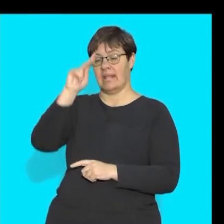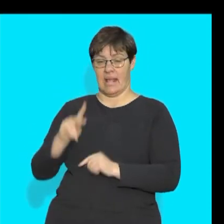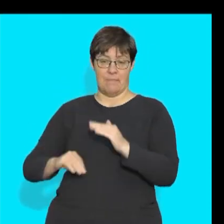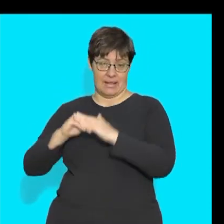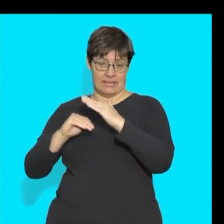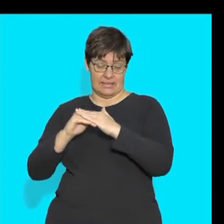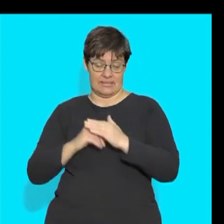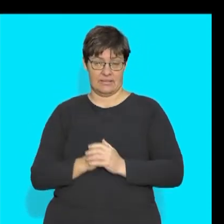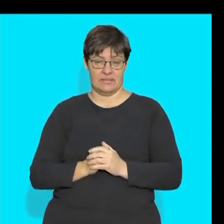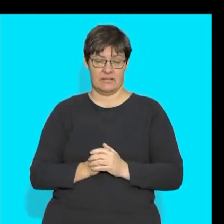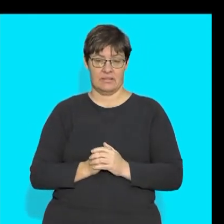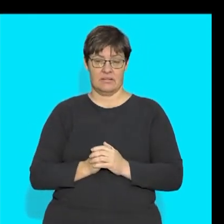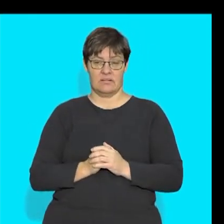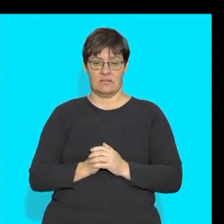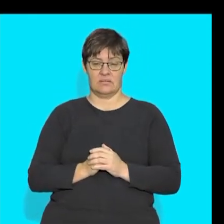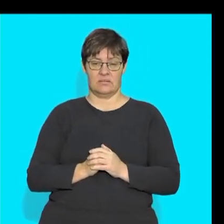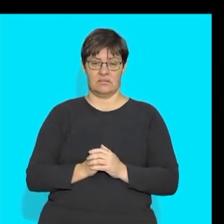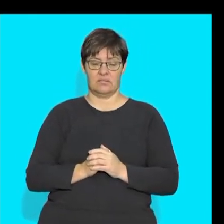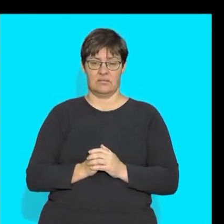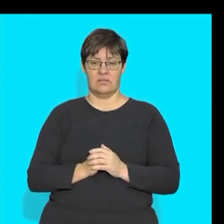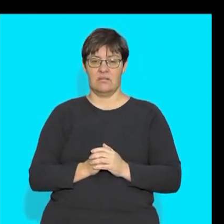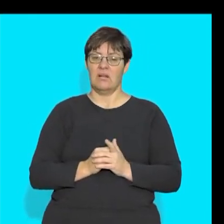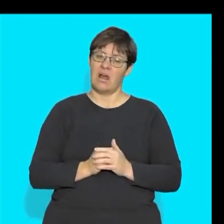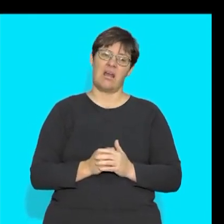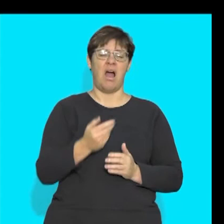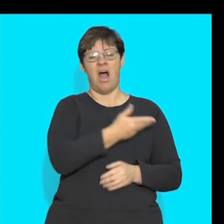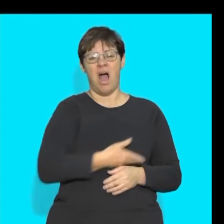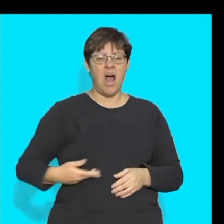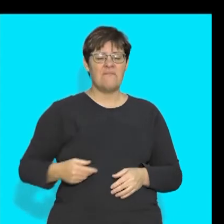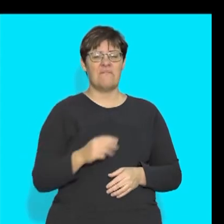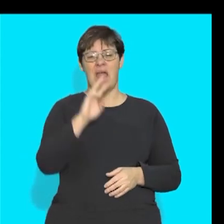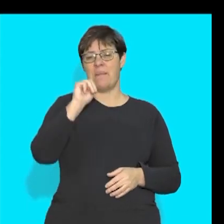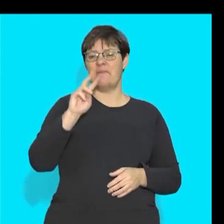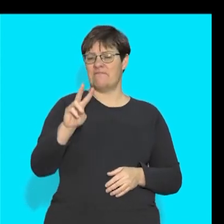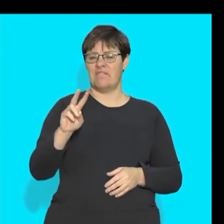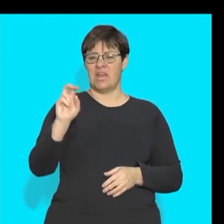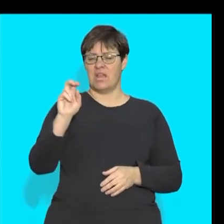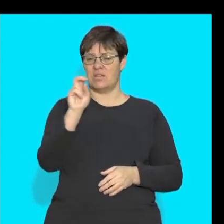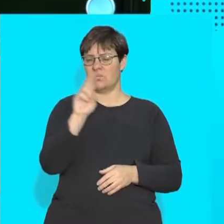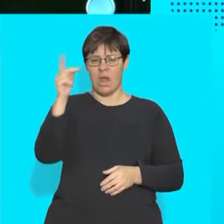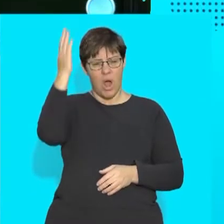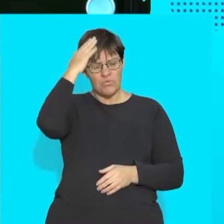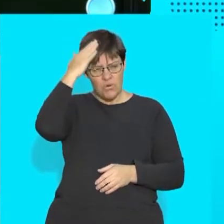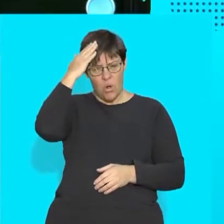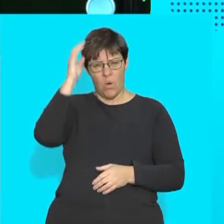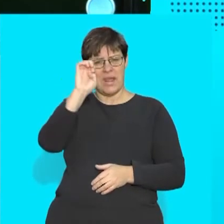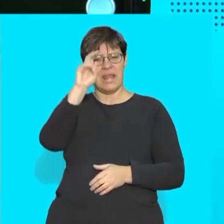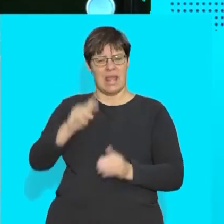EK max. I'm not going to write it as a half mv squared because I know the value of EK max.